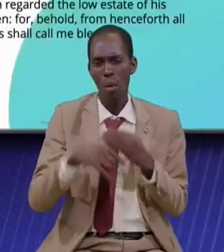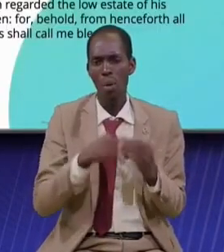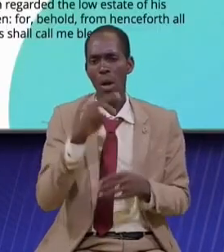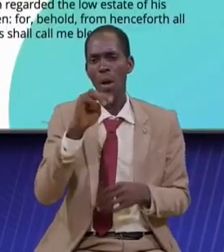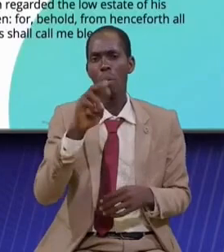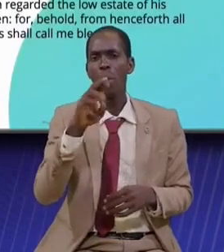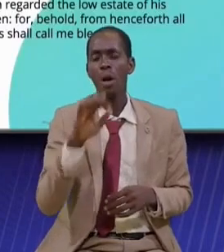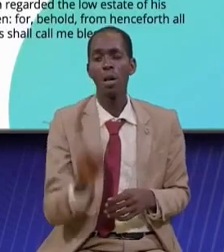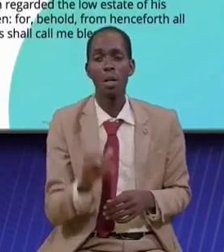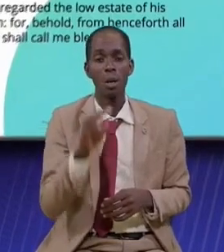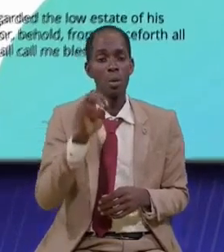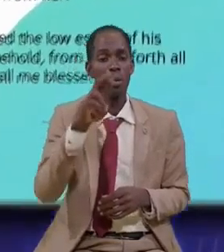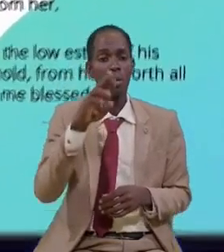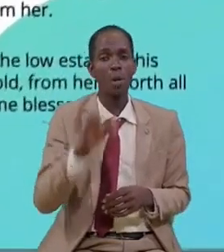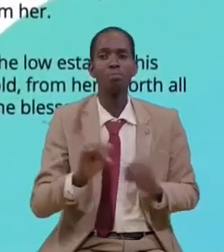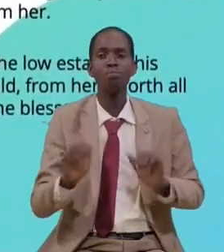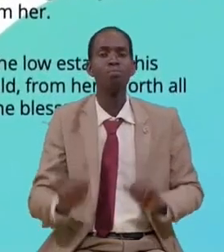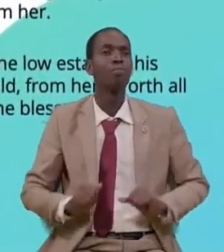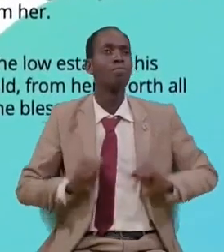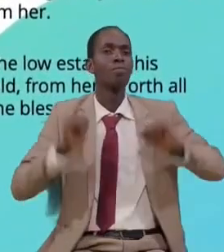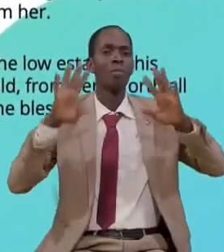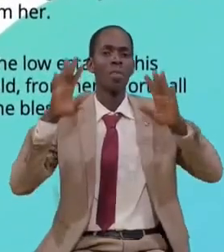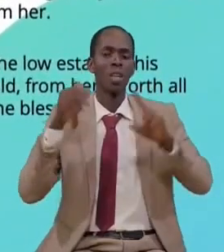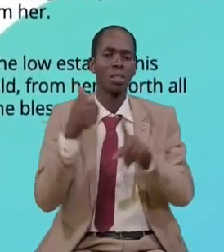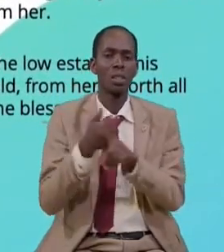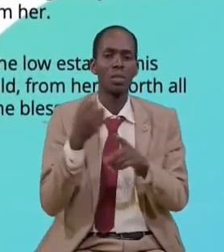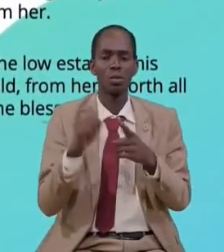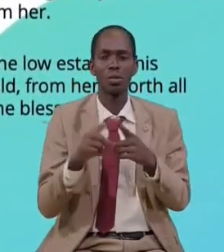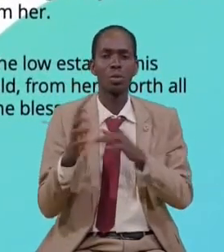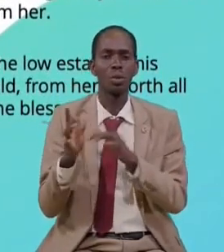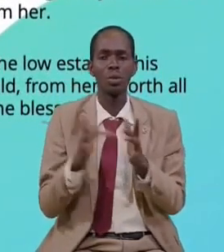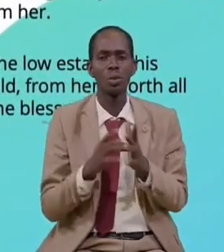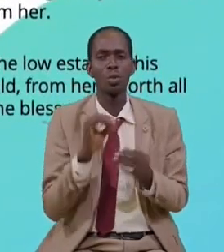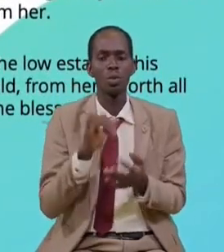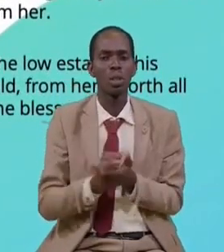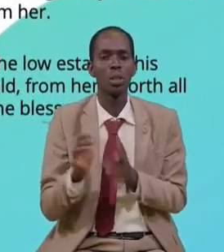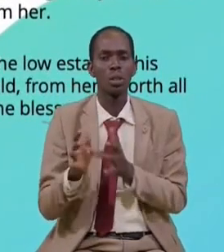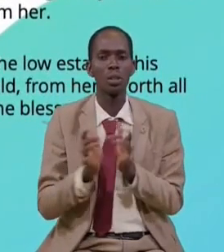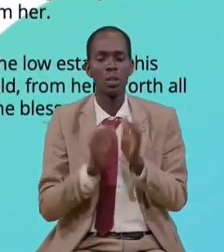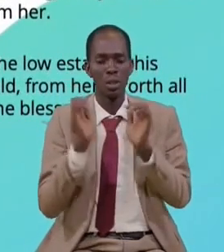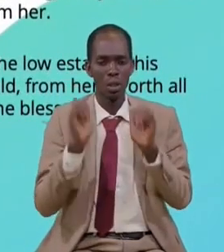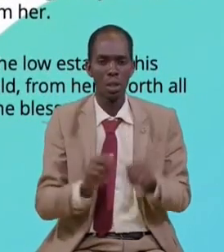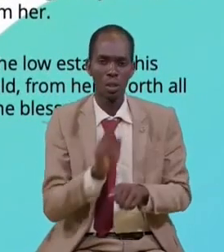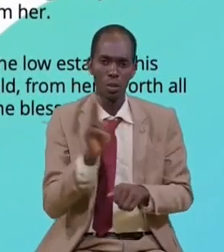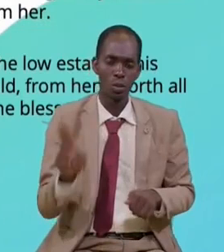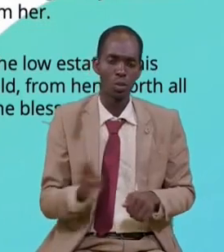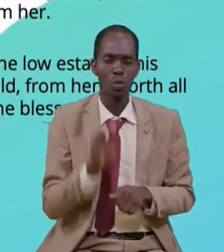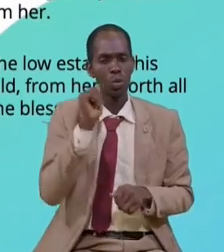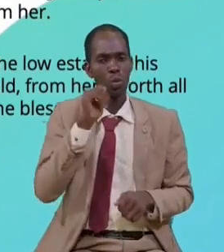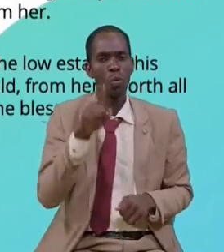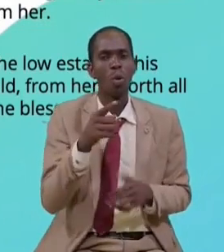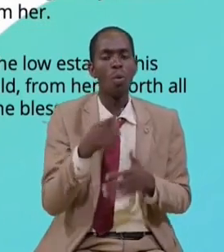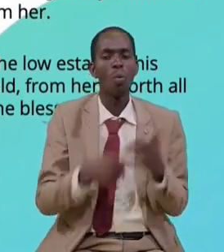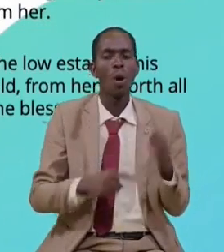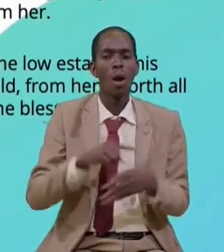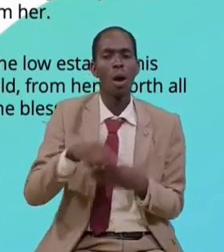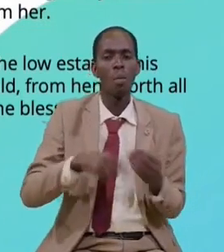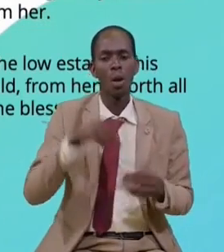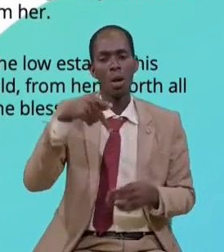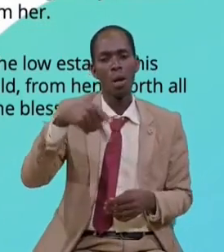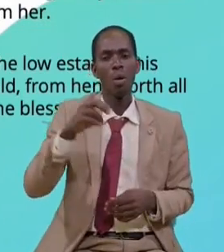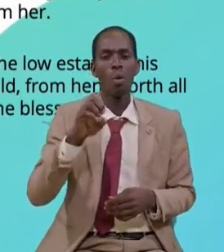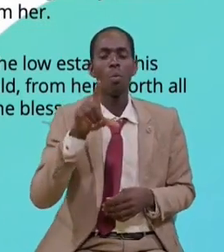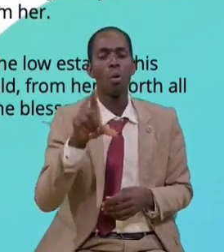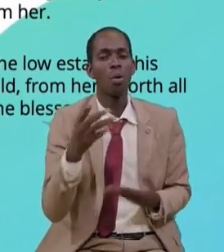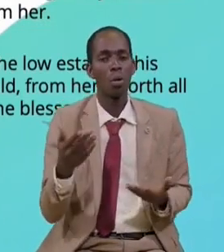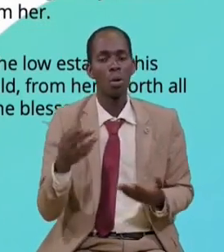She submitted herself to Jesus so that Jesus can use her. What about Paul in the Bible? Paul was an attorney.